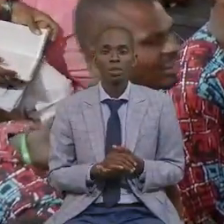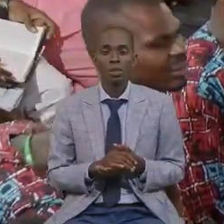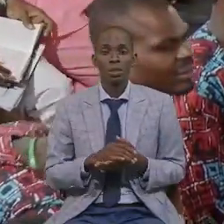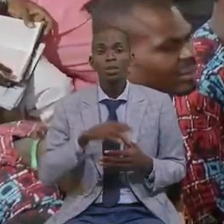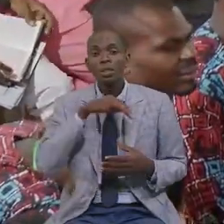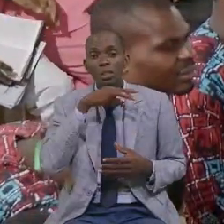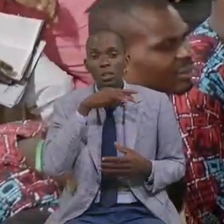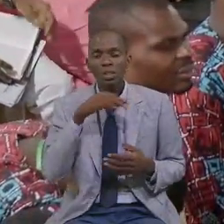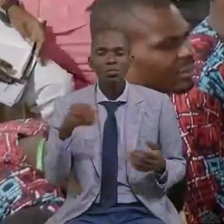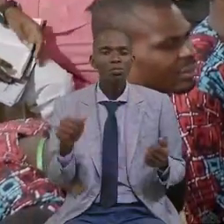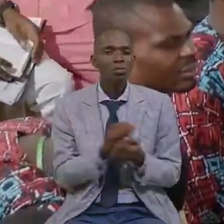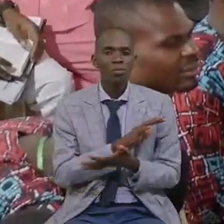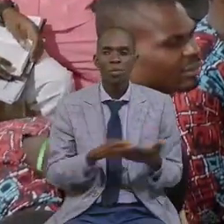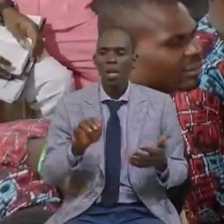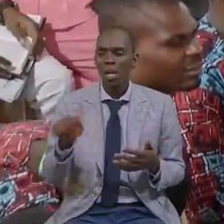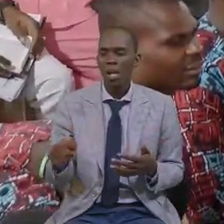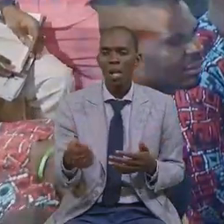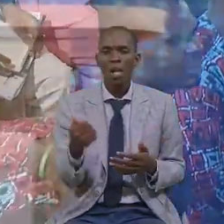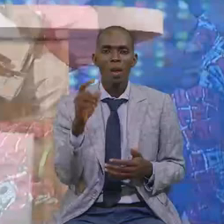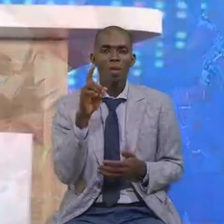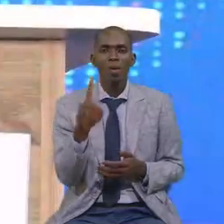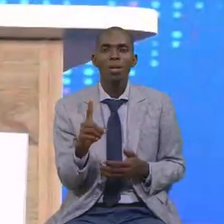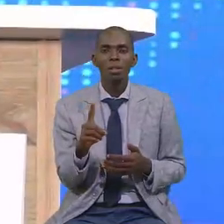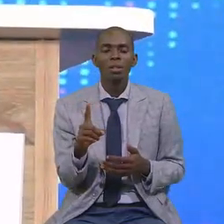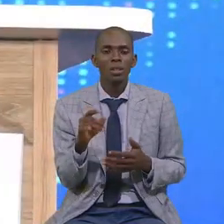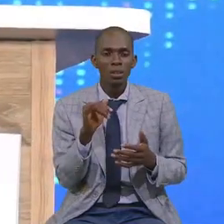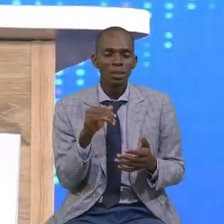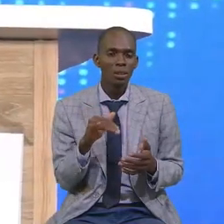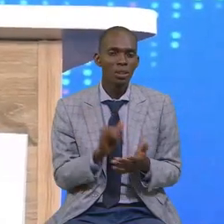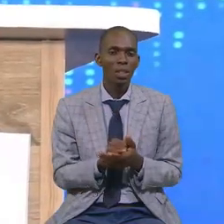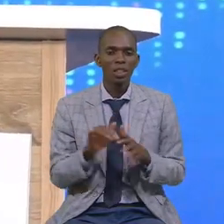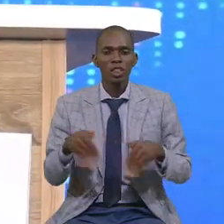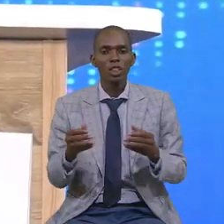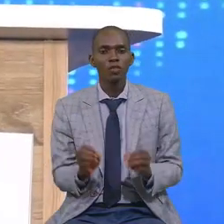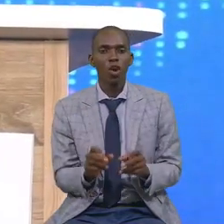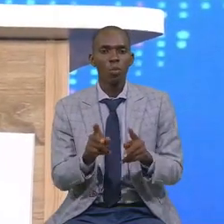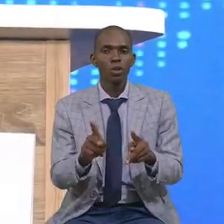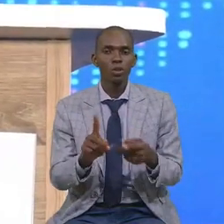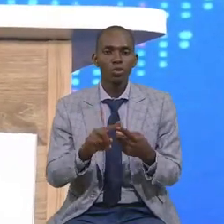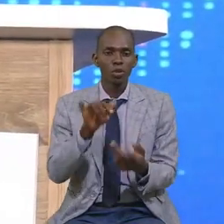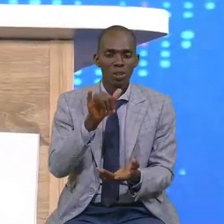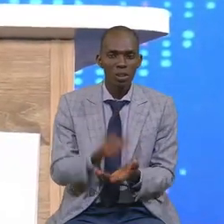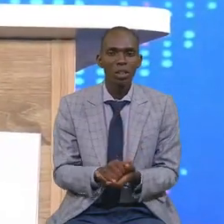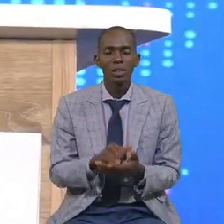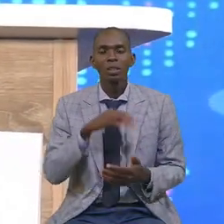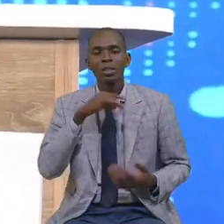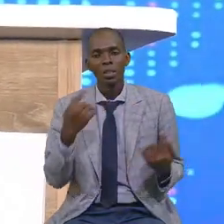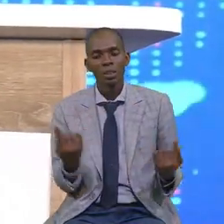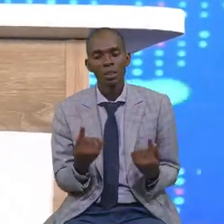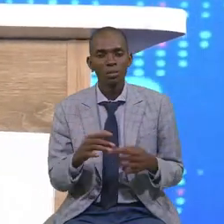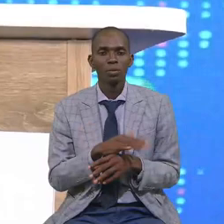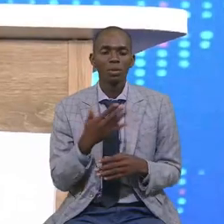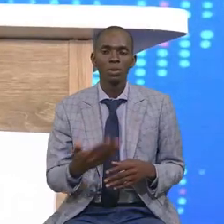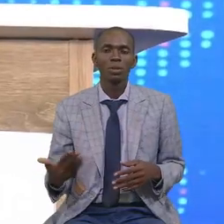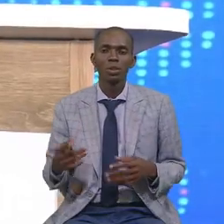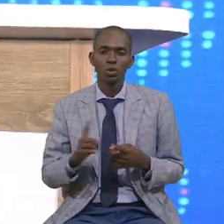ruins anyone that gives chance to that iniquity to take over